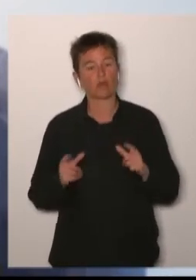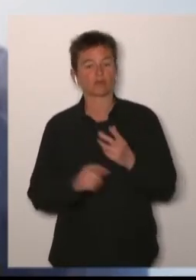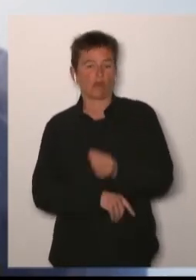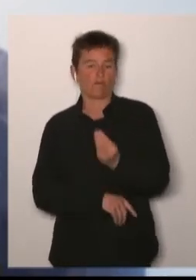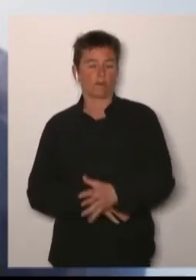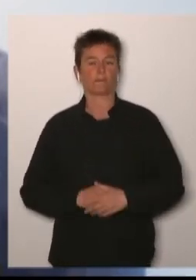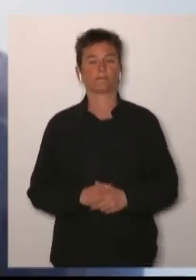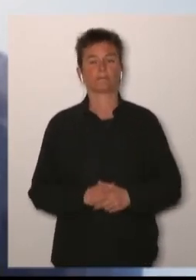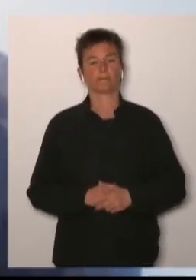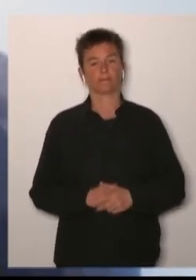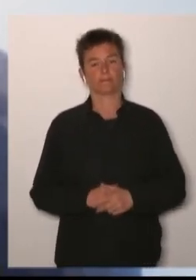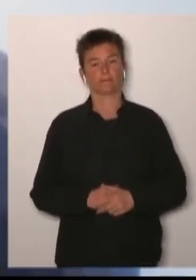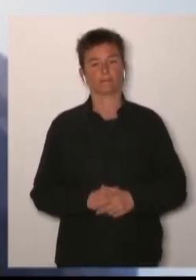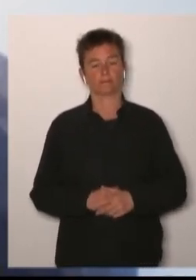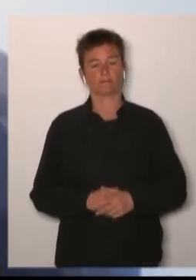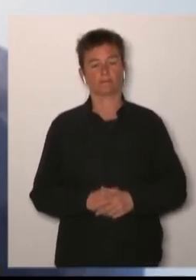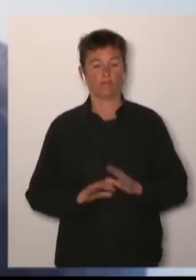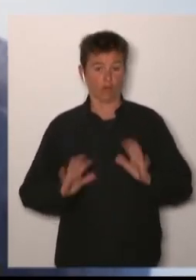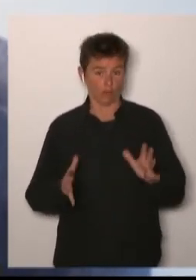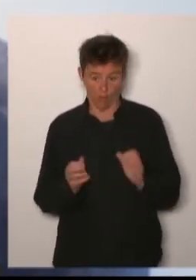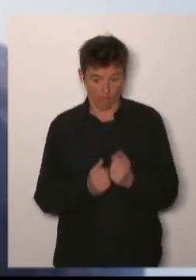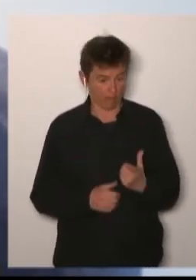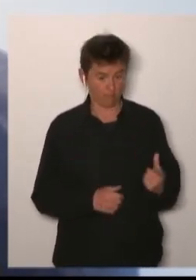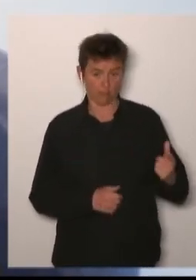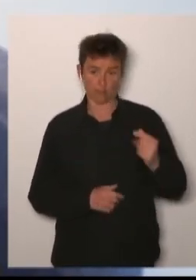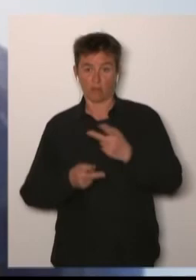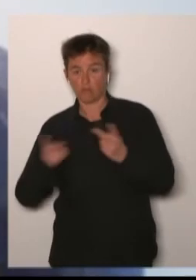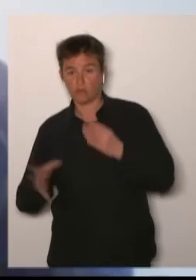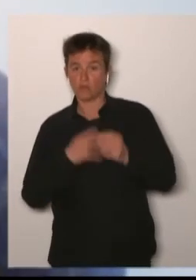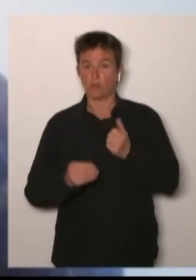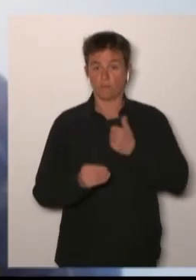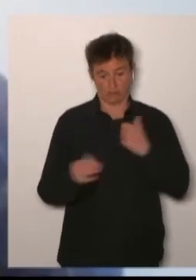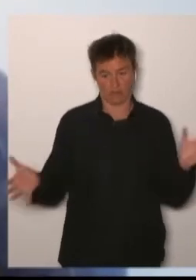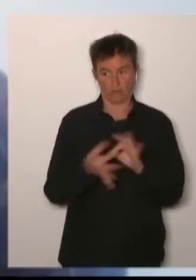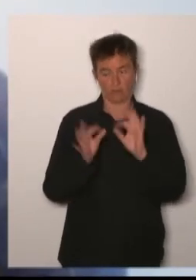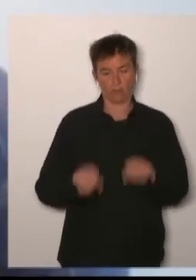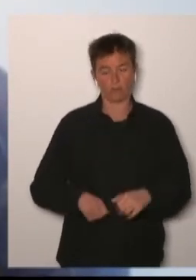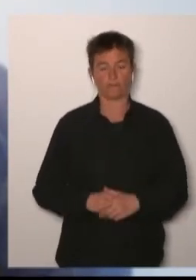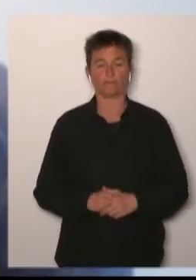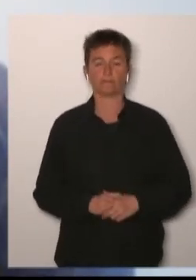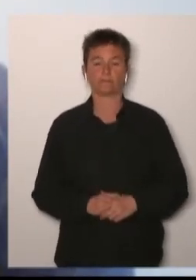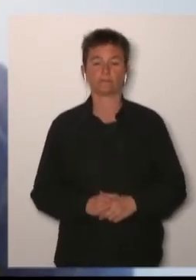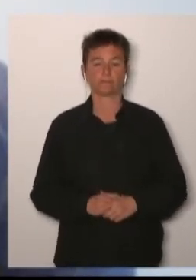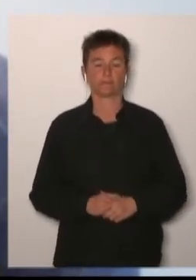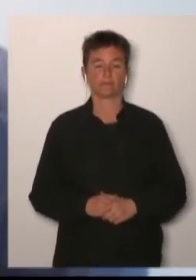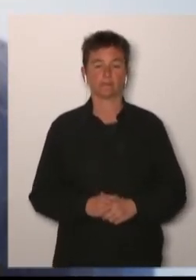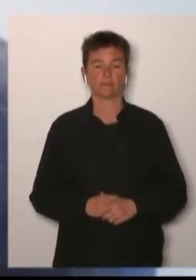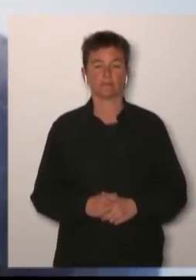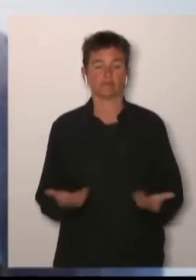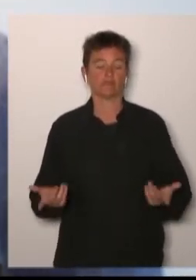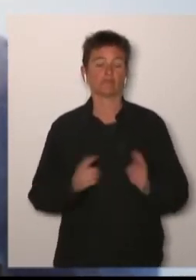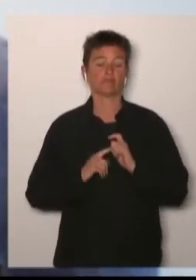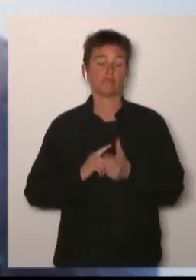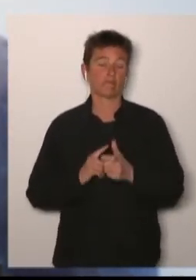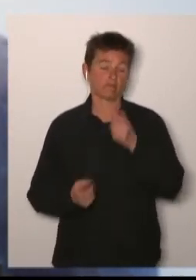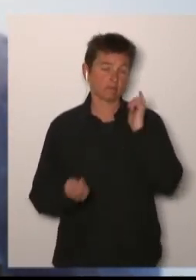through public-private partnerships, you know, or you know, and or done to fulfill regulatory